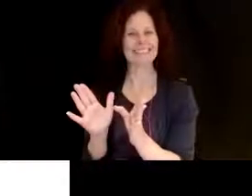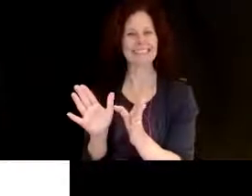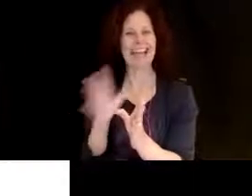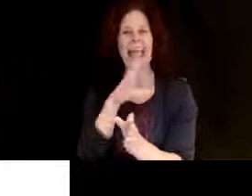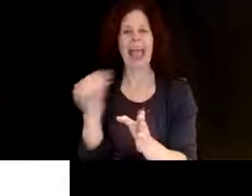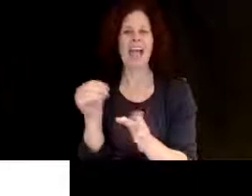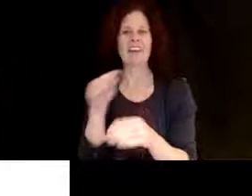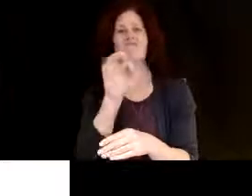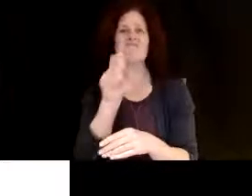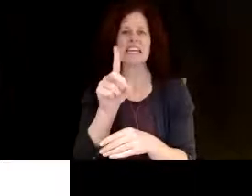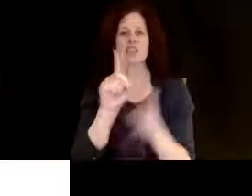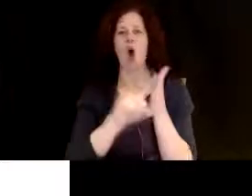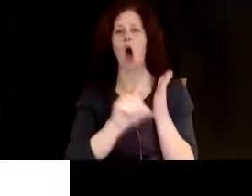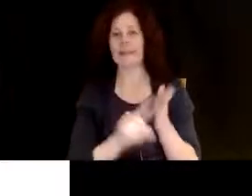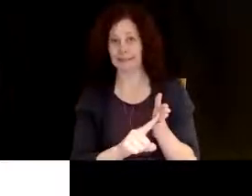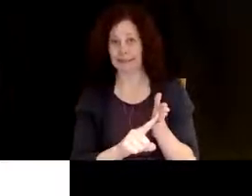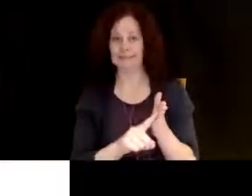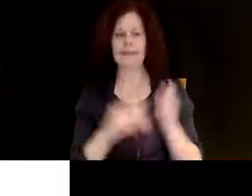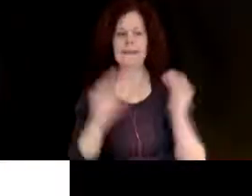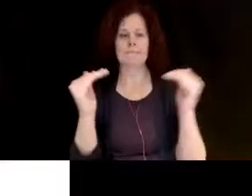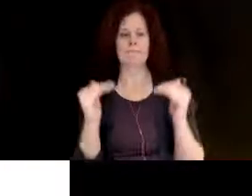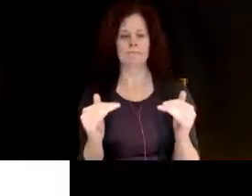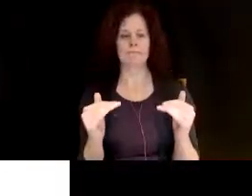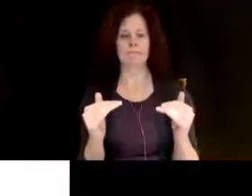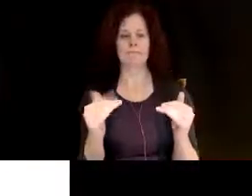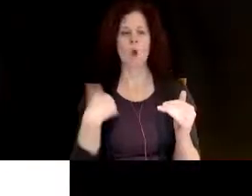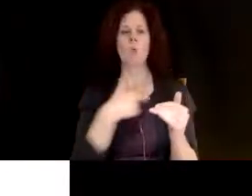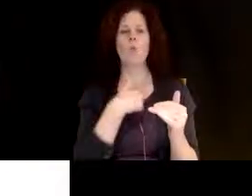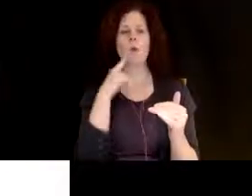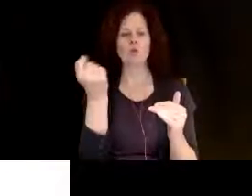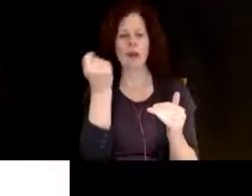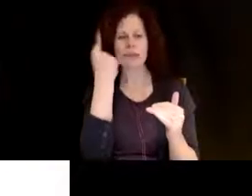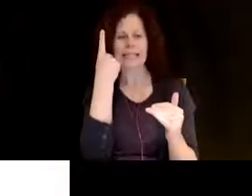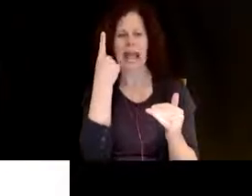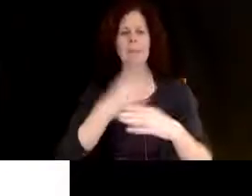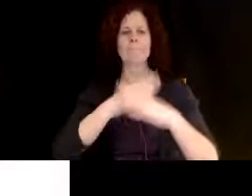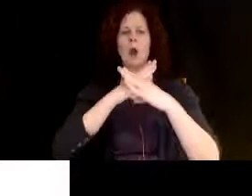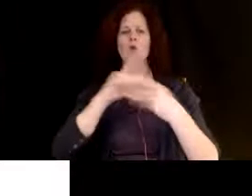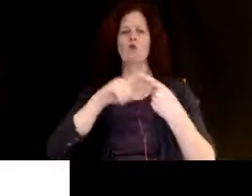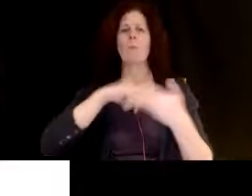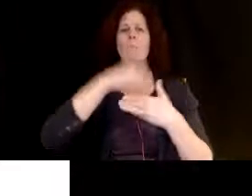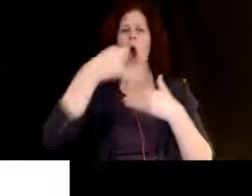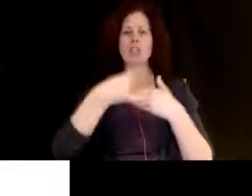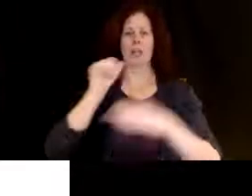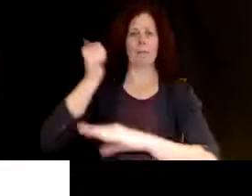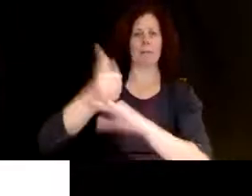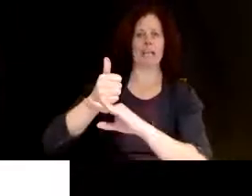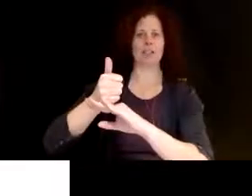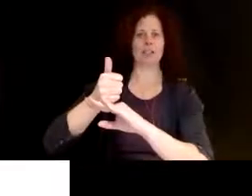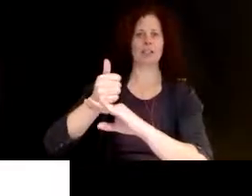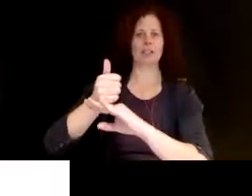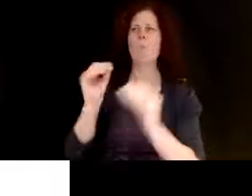communities. Third, we wanted to understand barriers to project implementation, so kind of getting at some of those more